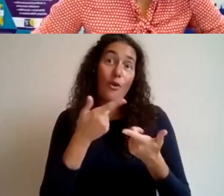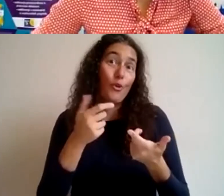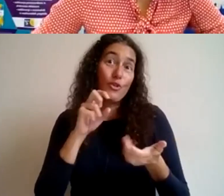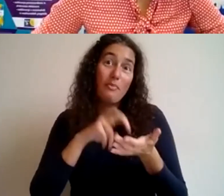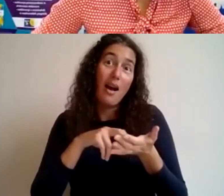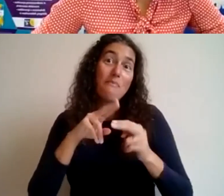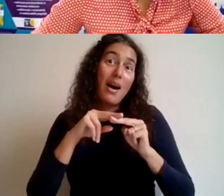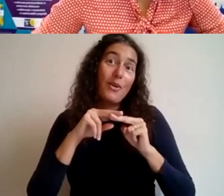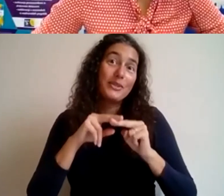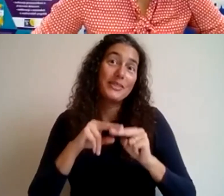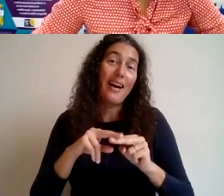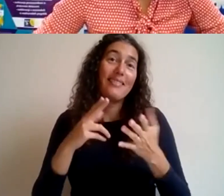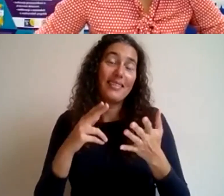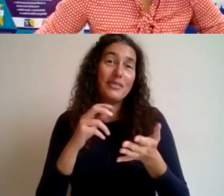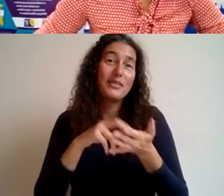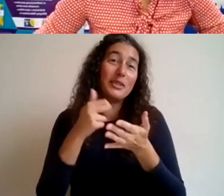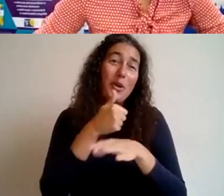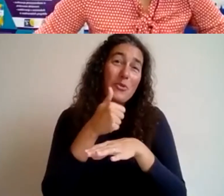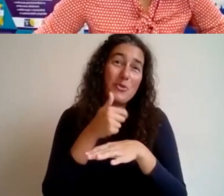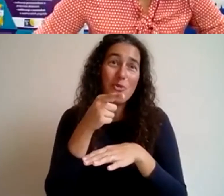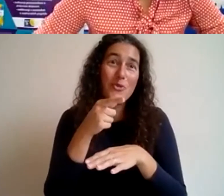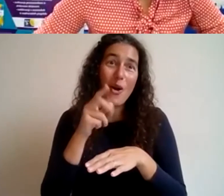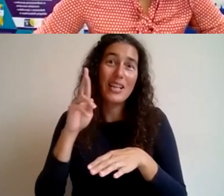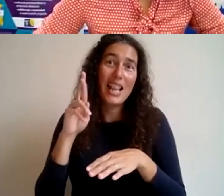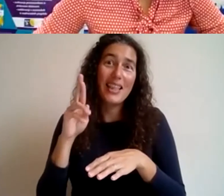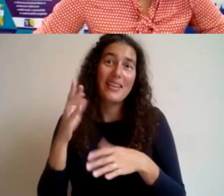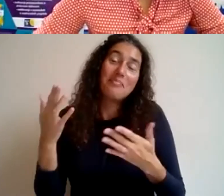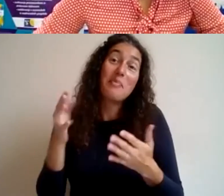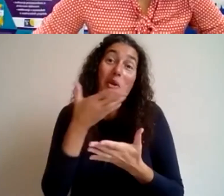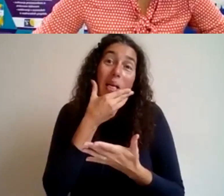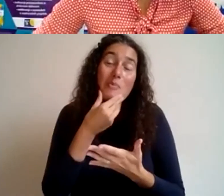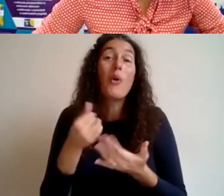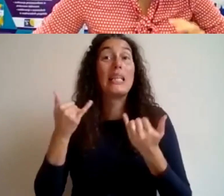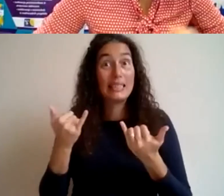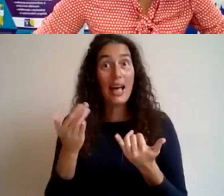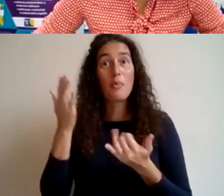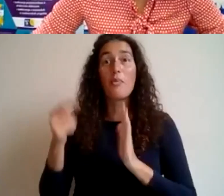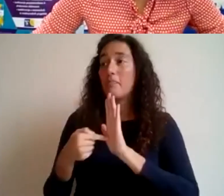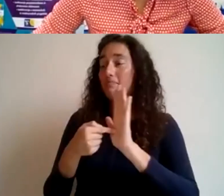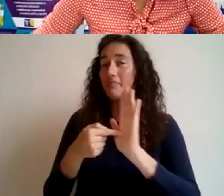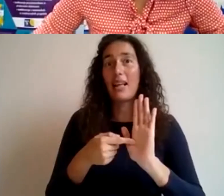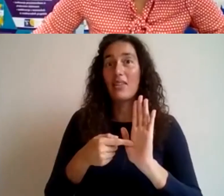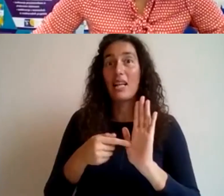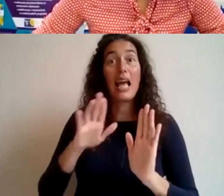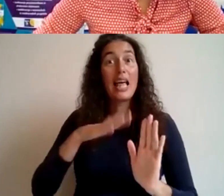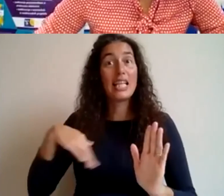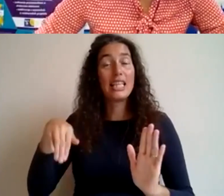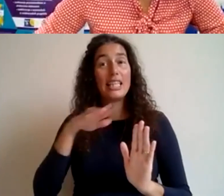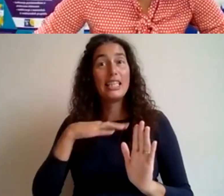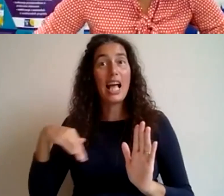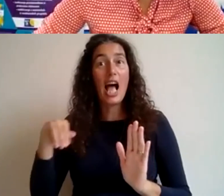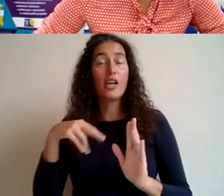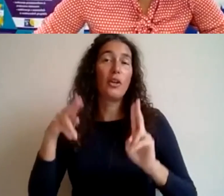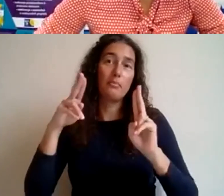or so, it would be very nice, because now we are going to introduce our policy level aspects